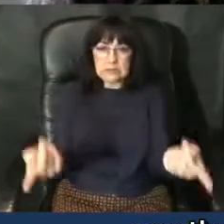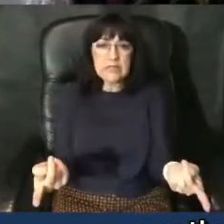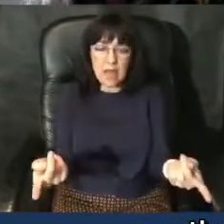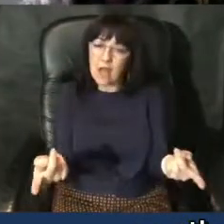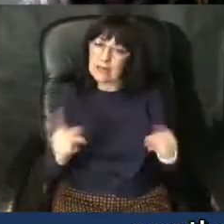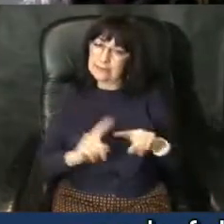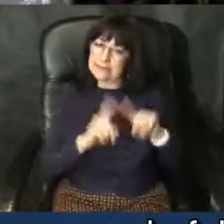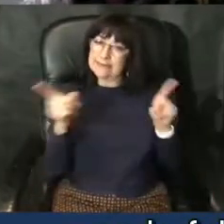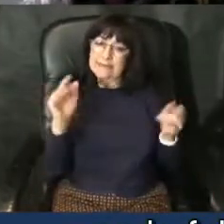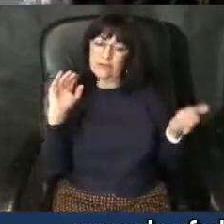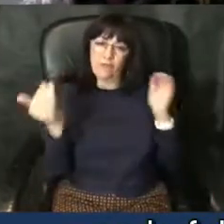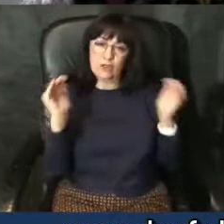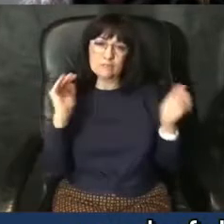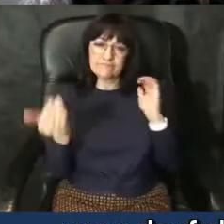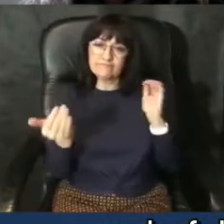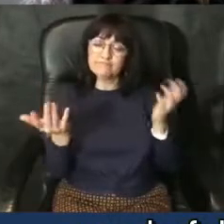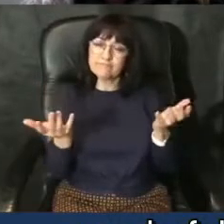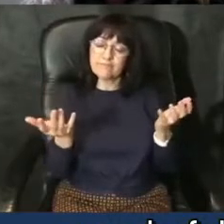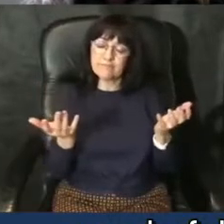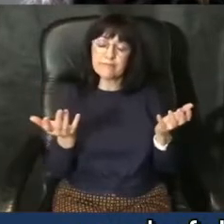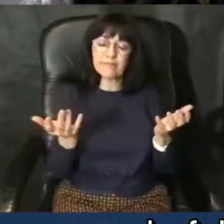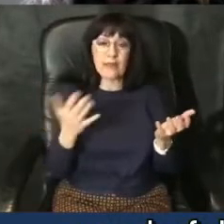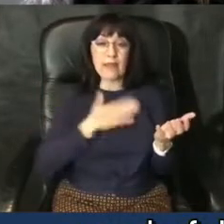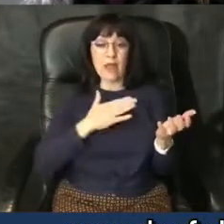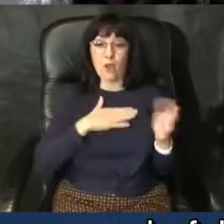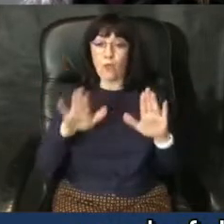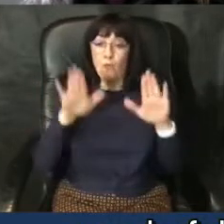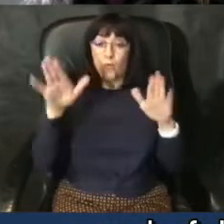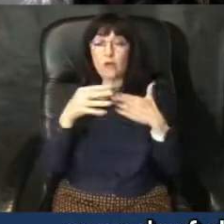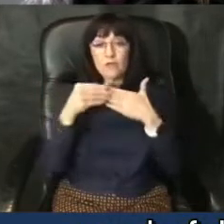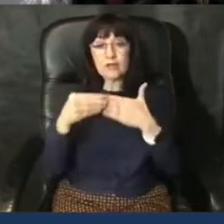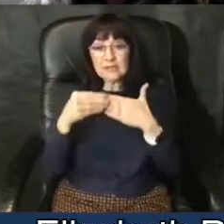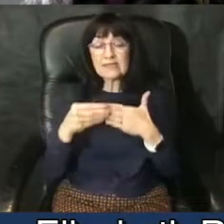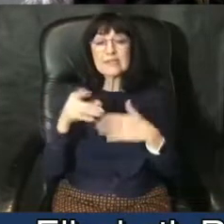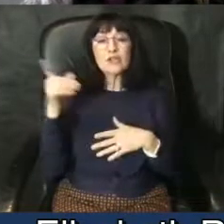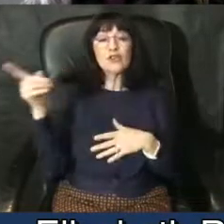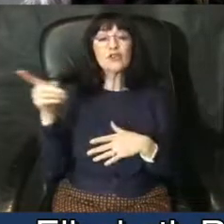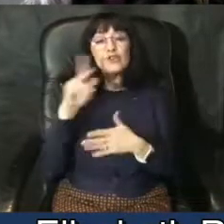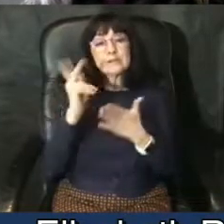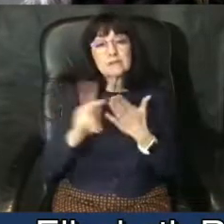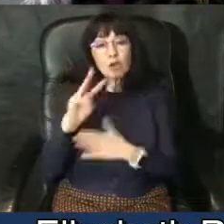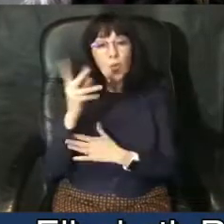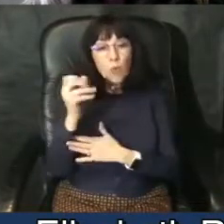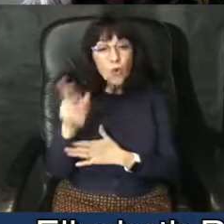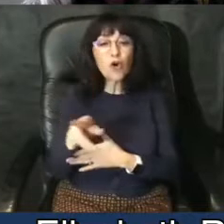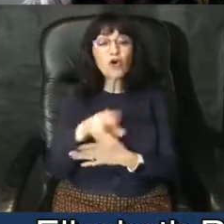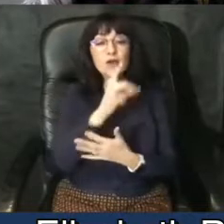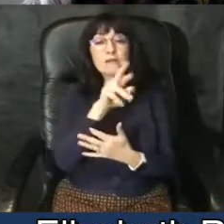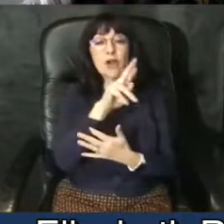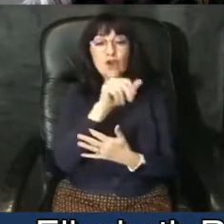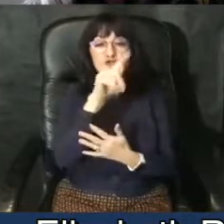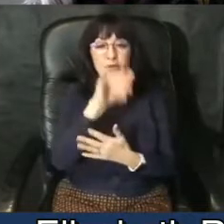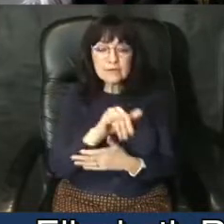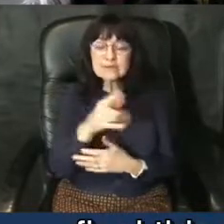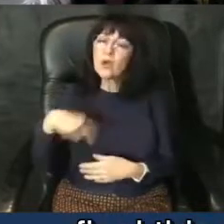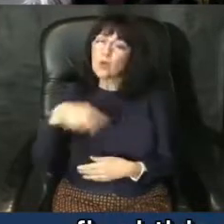opportunity. And thanks to our wonderful leaders here, as Dr. Rattay and Secretary Walker and Elizabeth Romero, we can wrap our arms